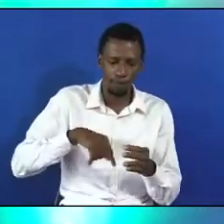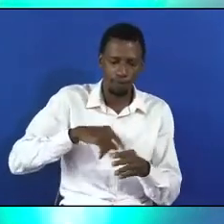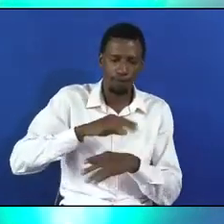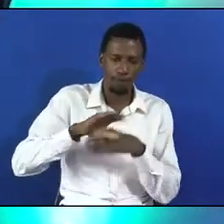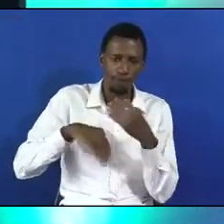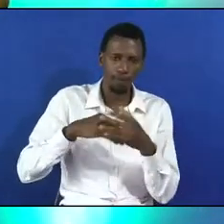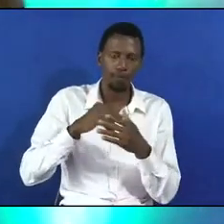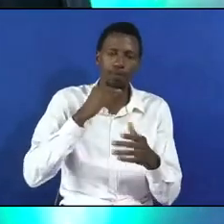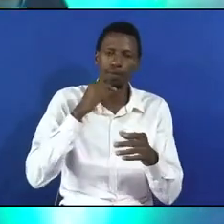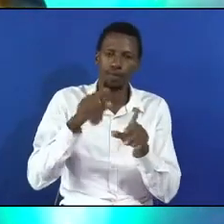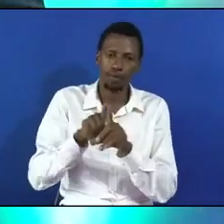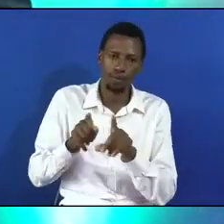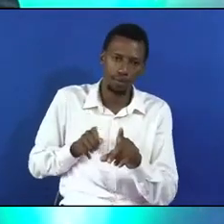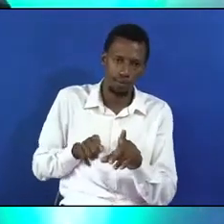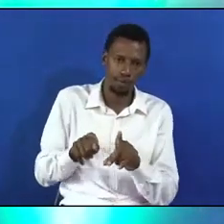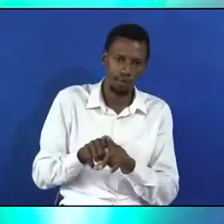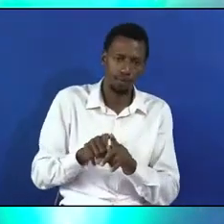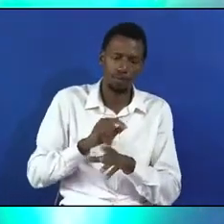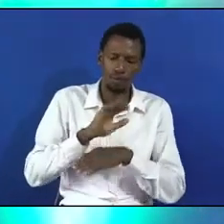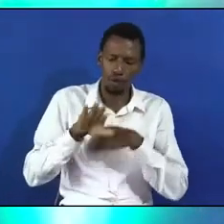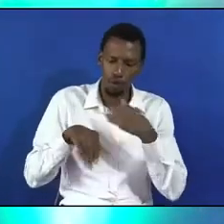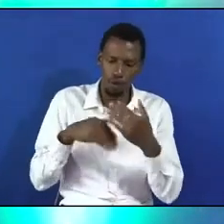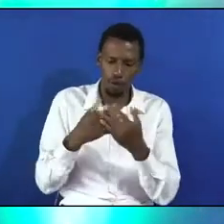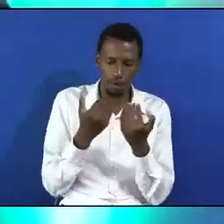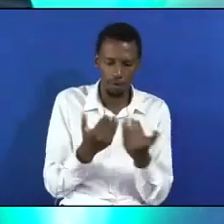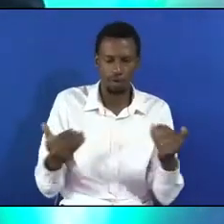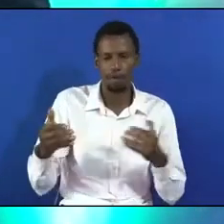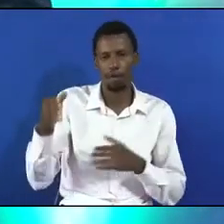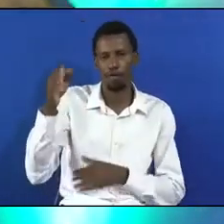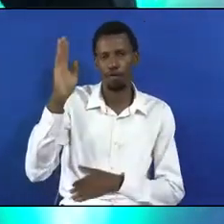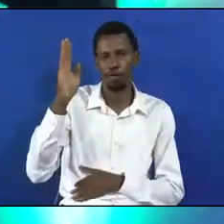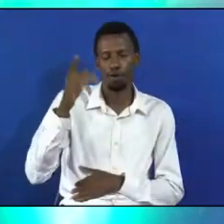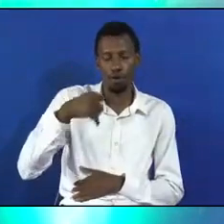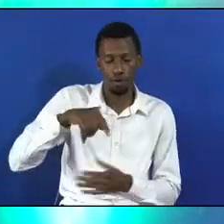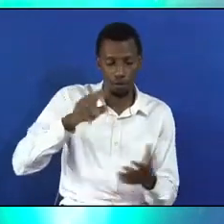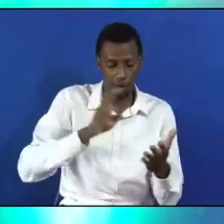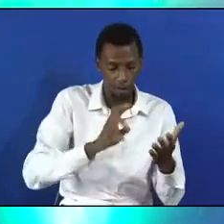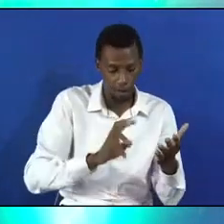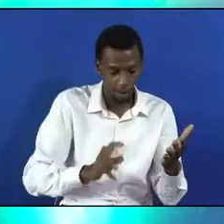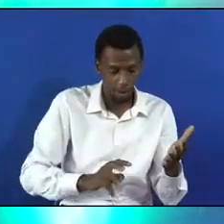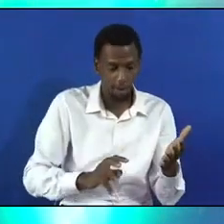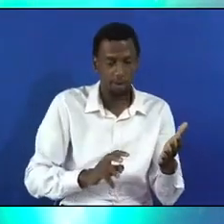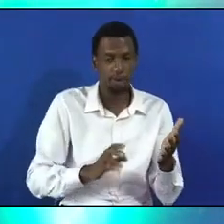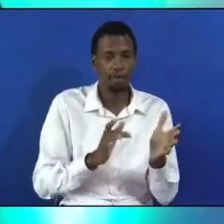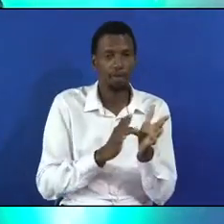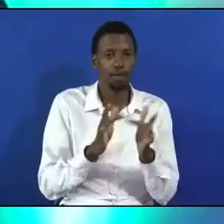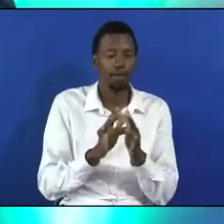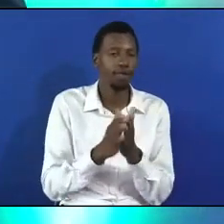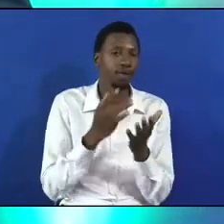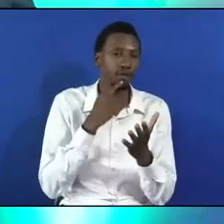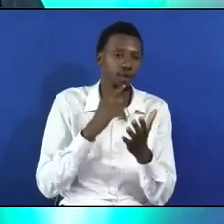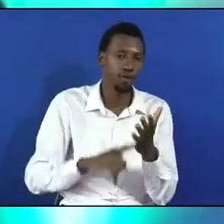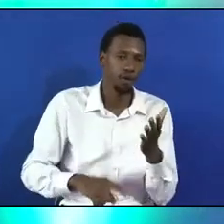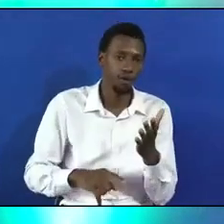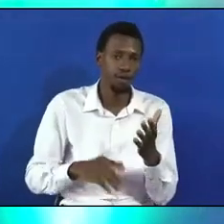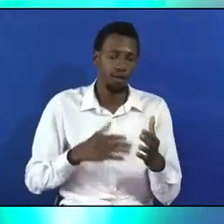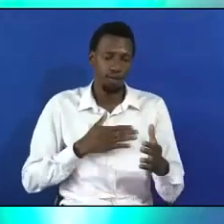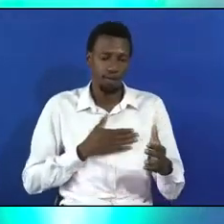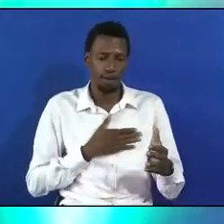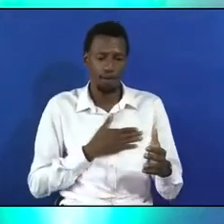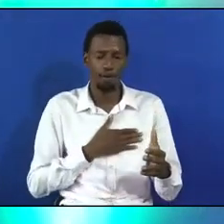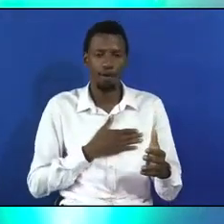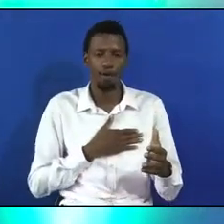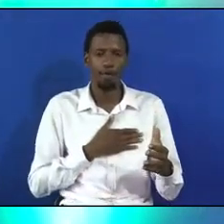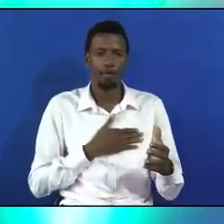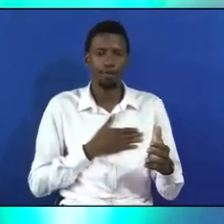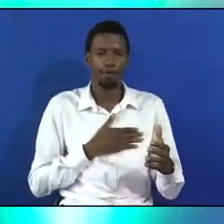sisters. We are all children of God. We read in the Bible that our sense of brotherhood should go beyond our friends